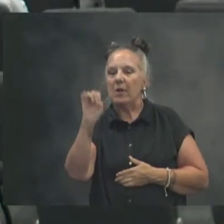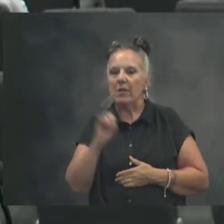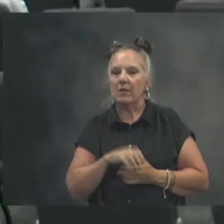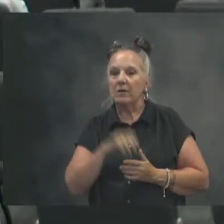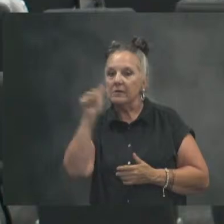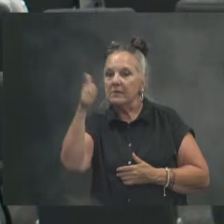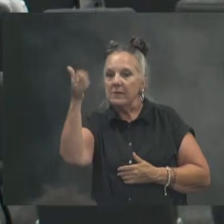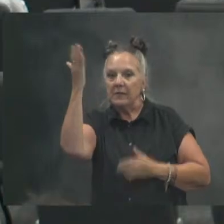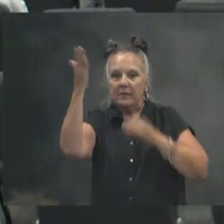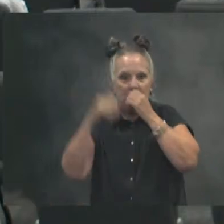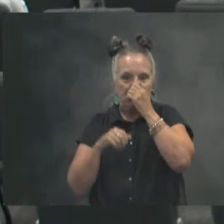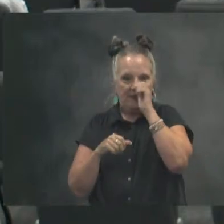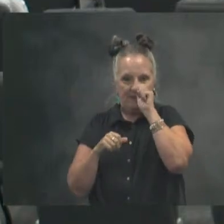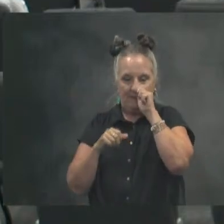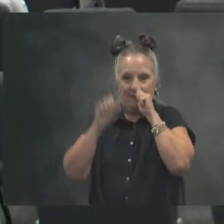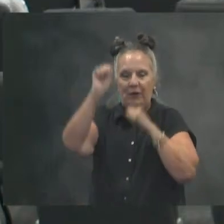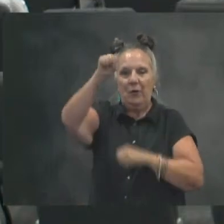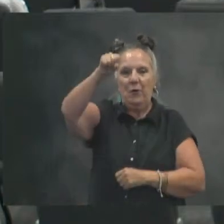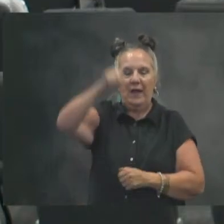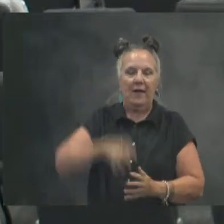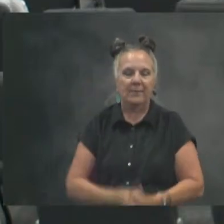to speak? Oh, yeah.